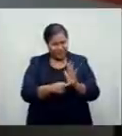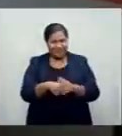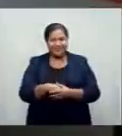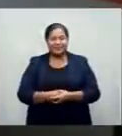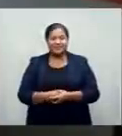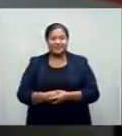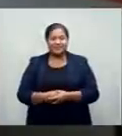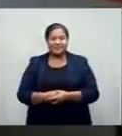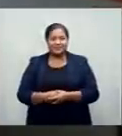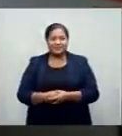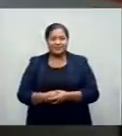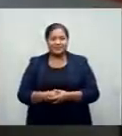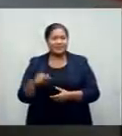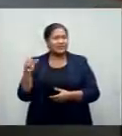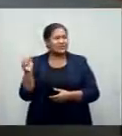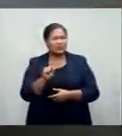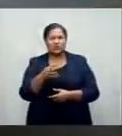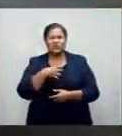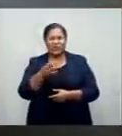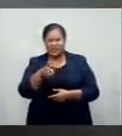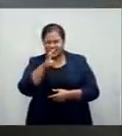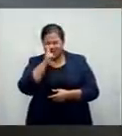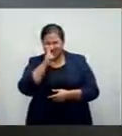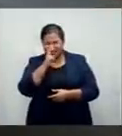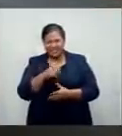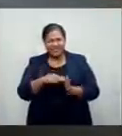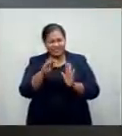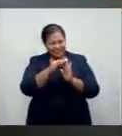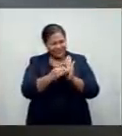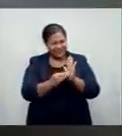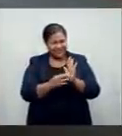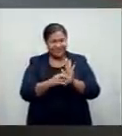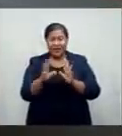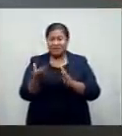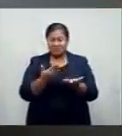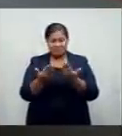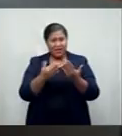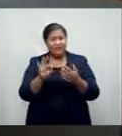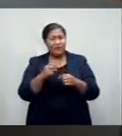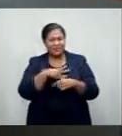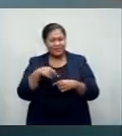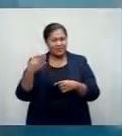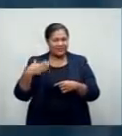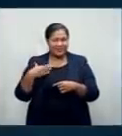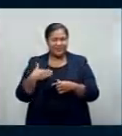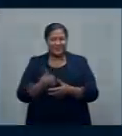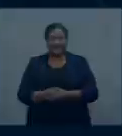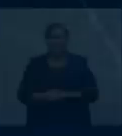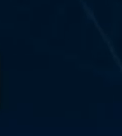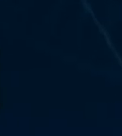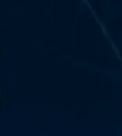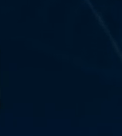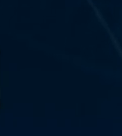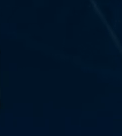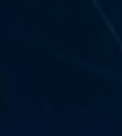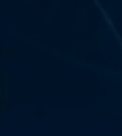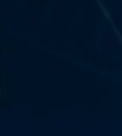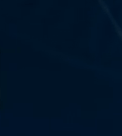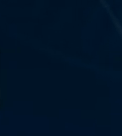protocols. There should be more strict, protocols coming out from Ministry of Health and other authorities.